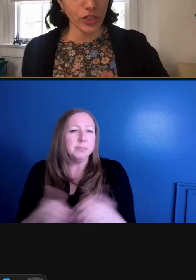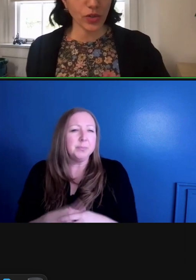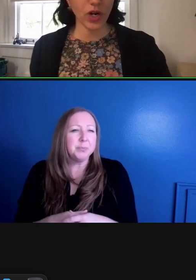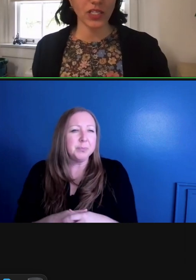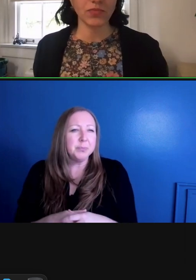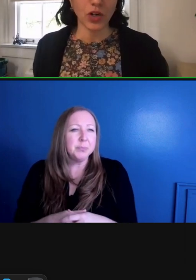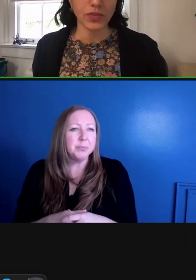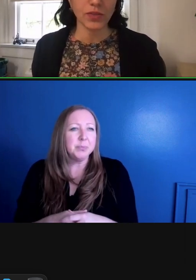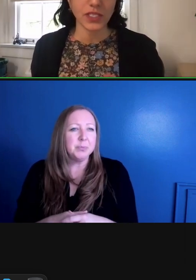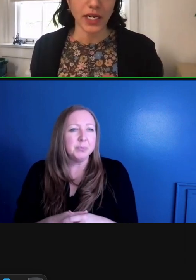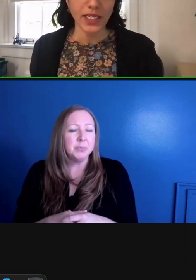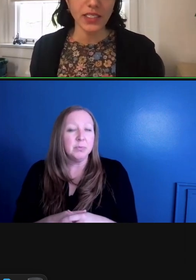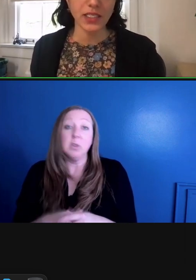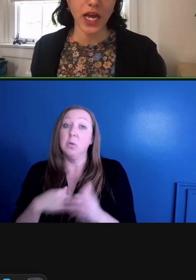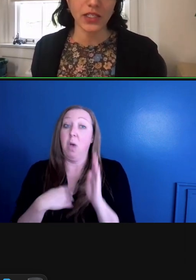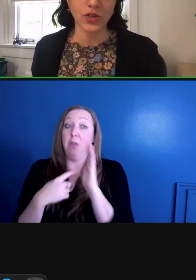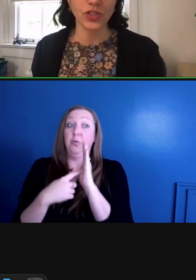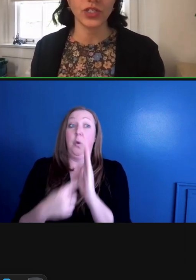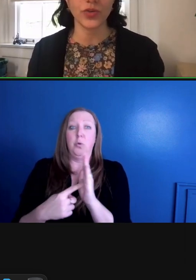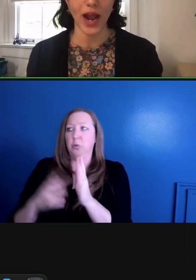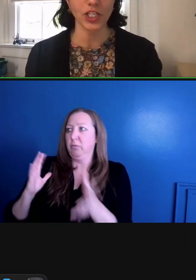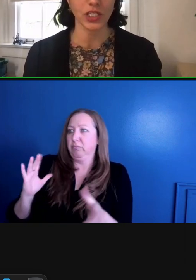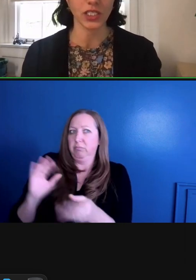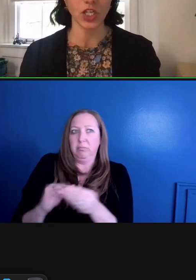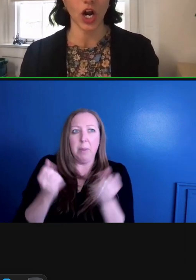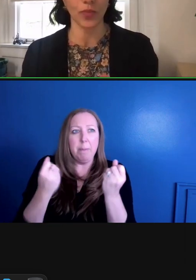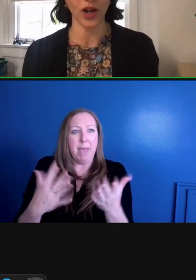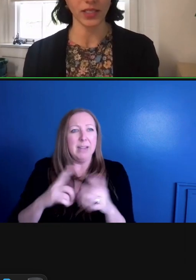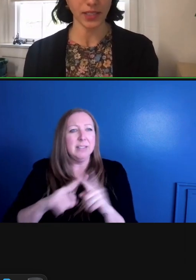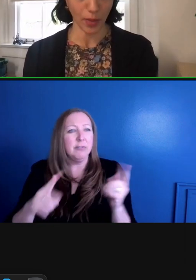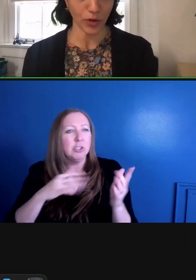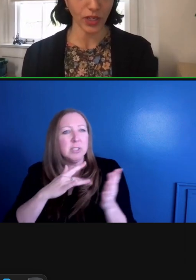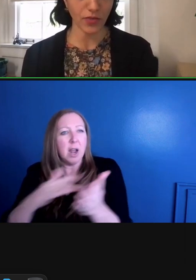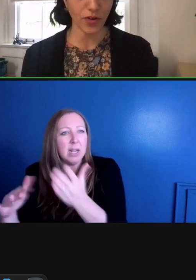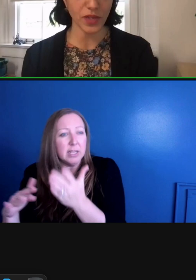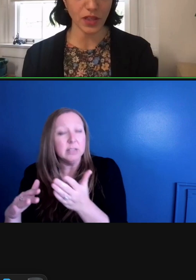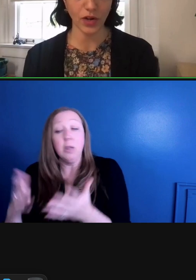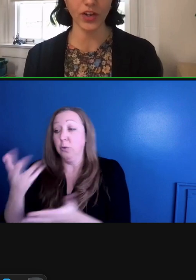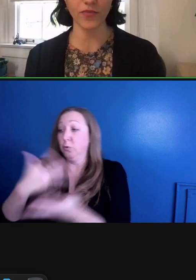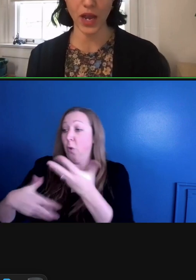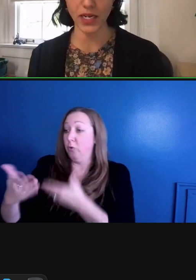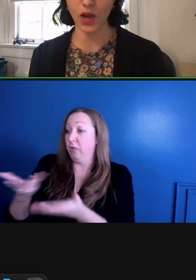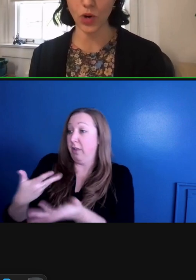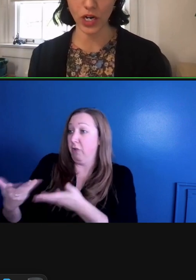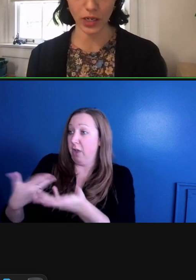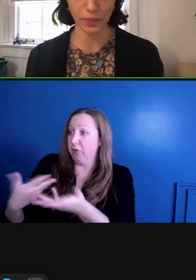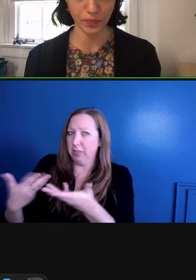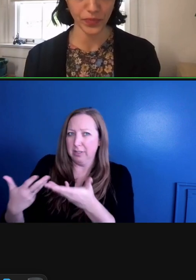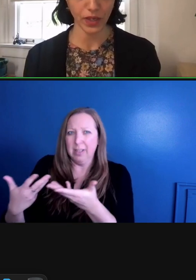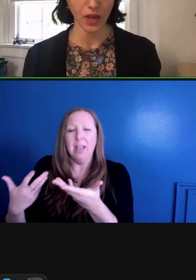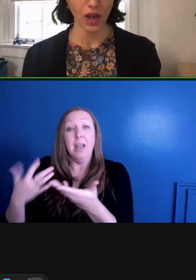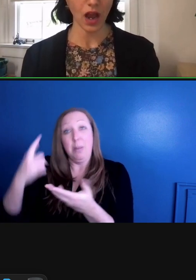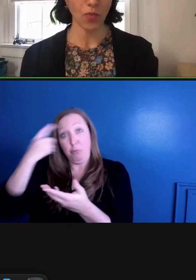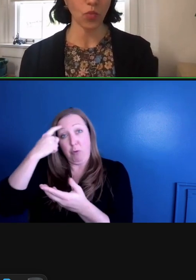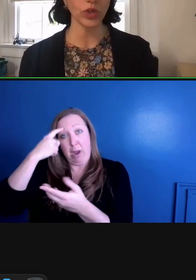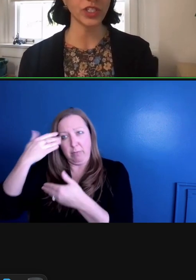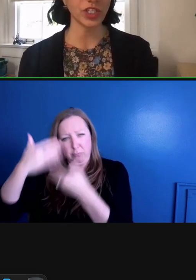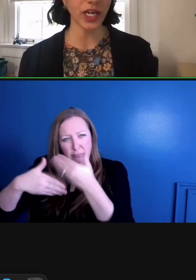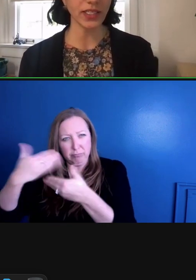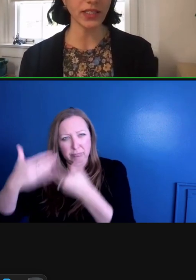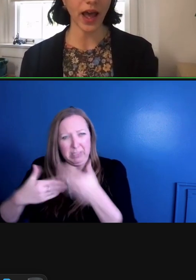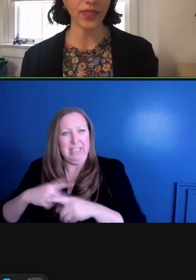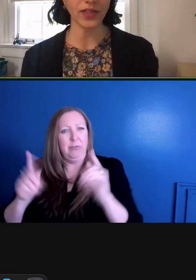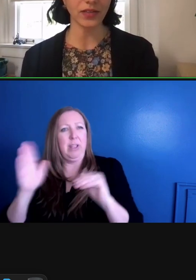So I showed you across multiple studies that social interactions are processed separately from the theory of mind network,